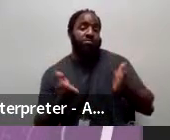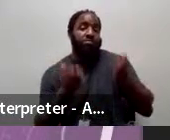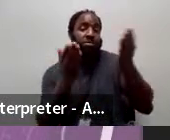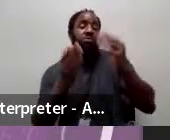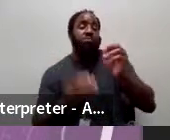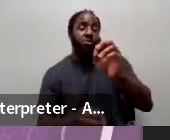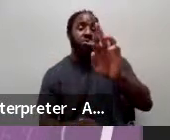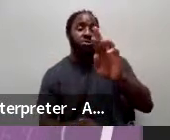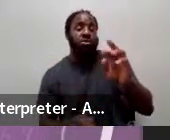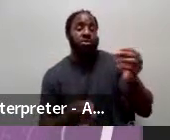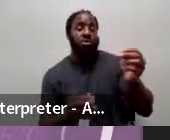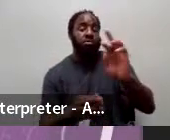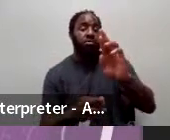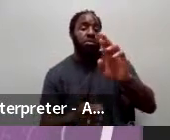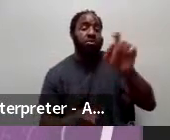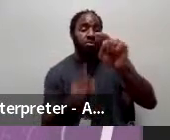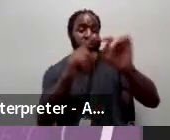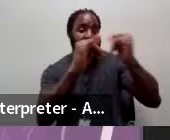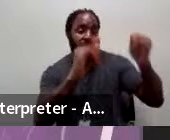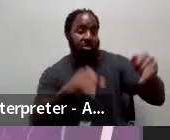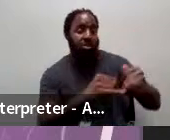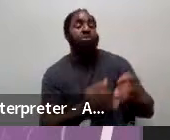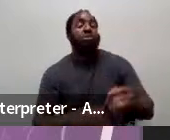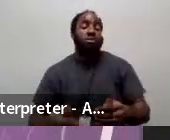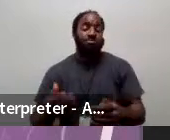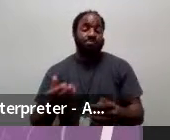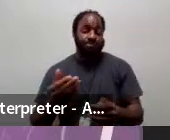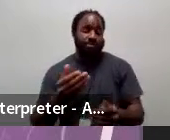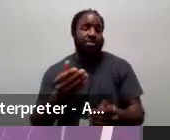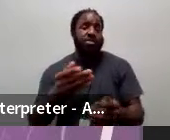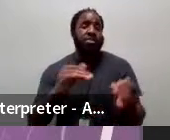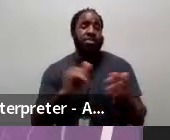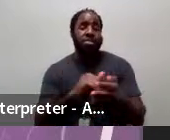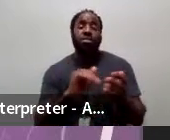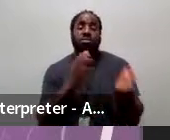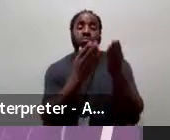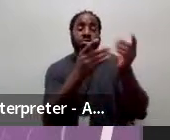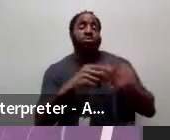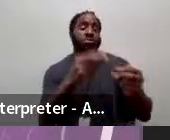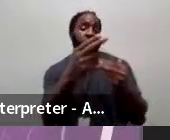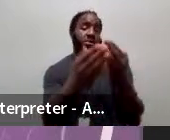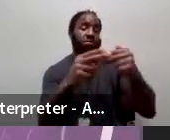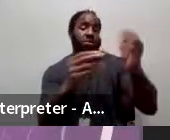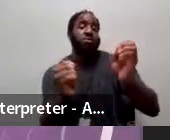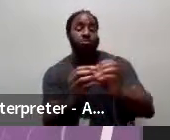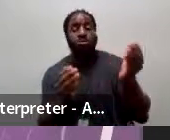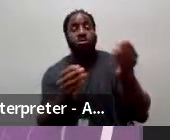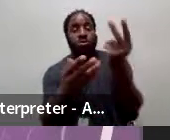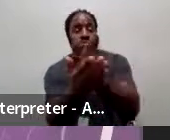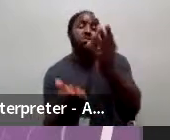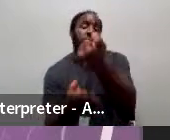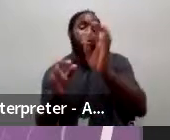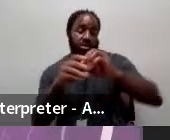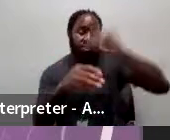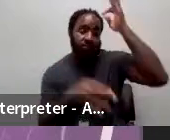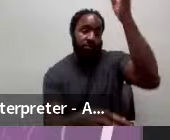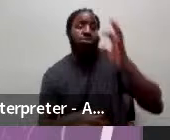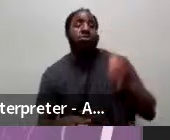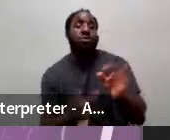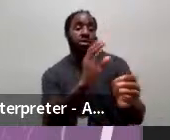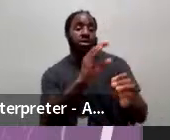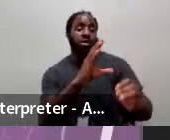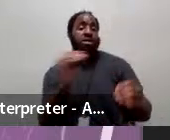allow for more structured parking to be built there in the future, and to alleviate the current